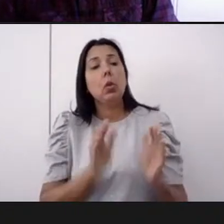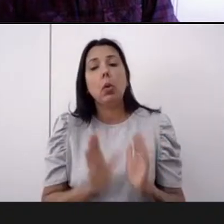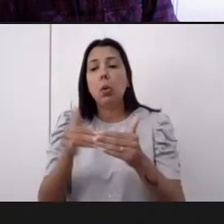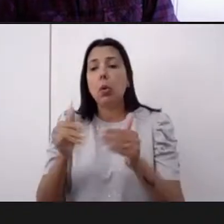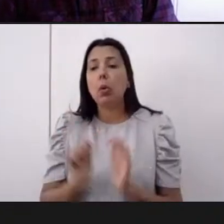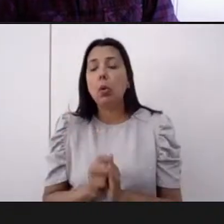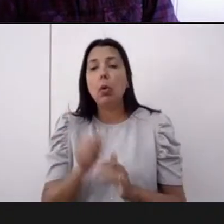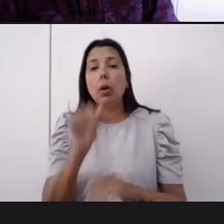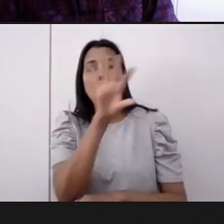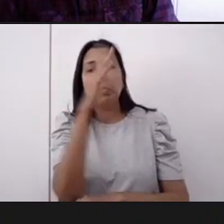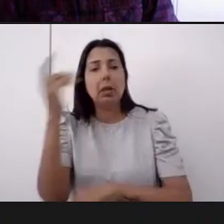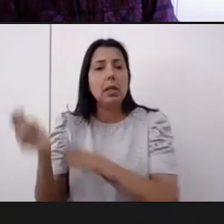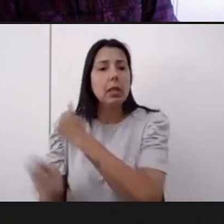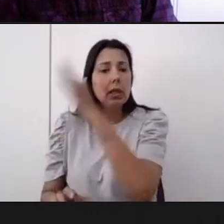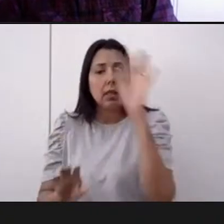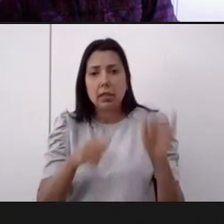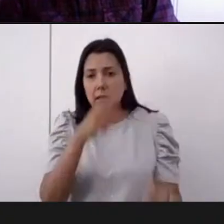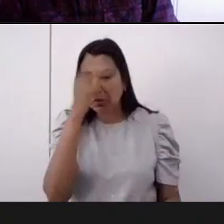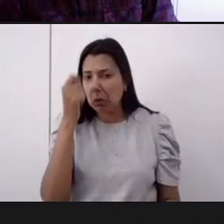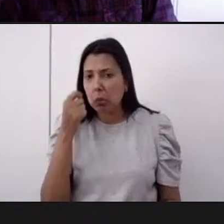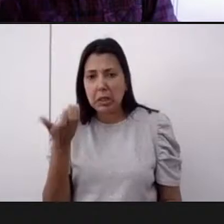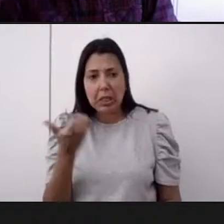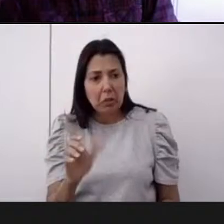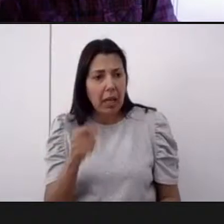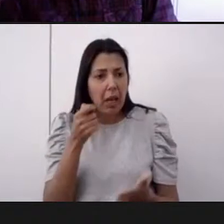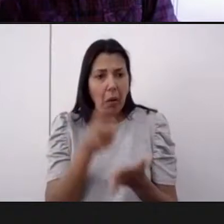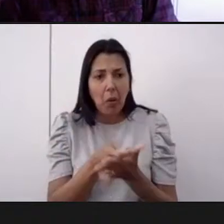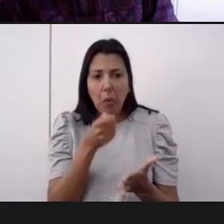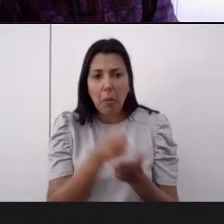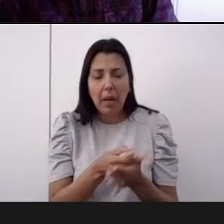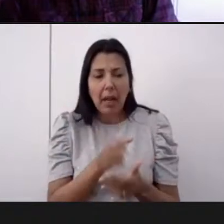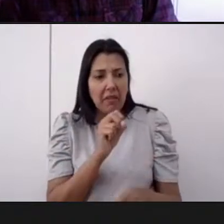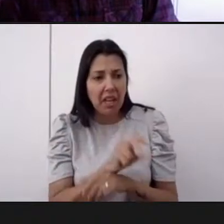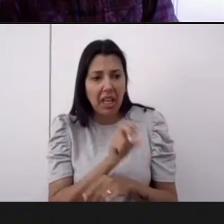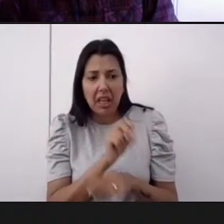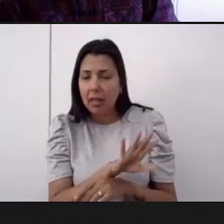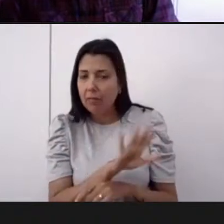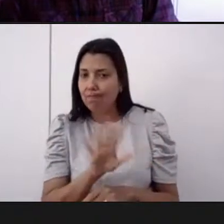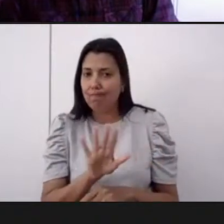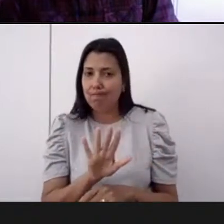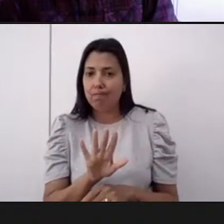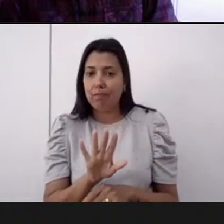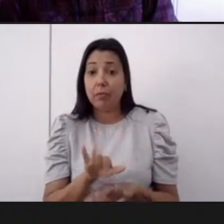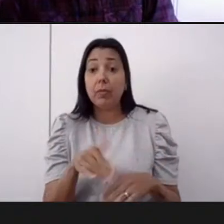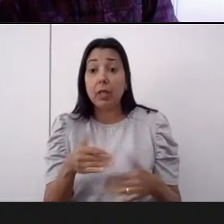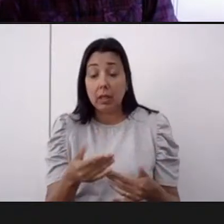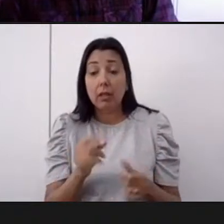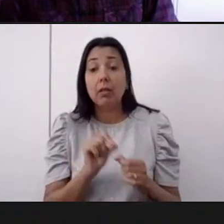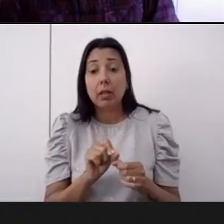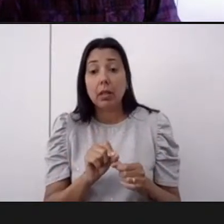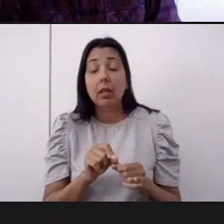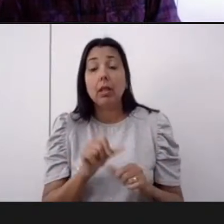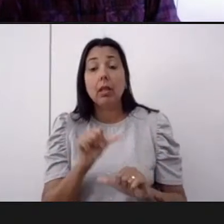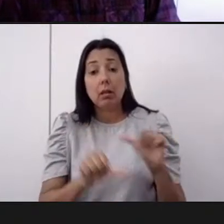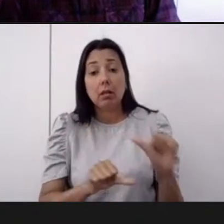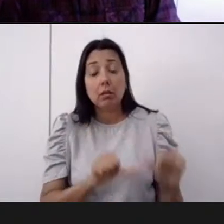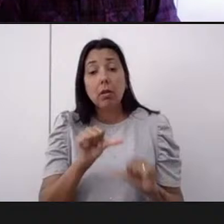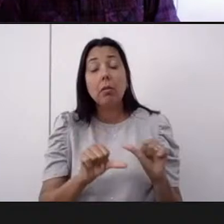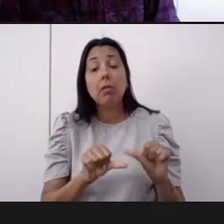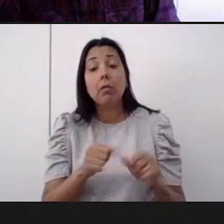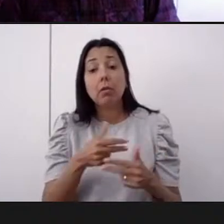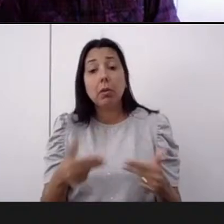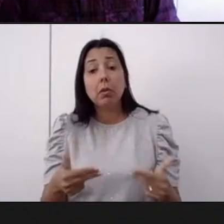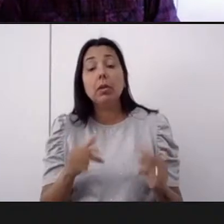want to be poisoned, and it's becoming a kind of pressure